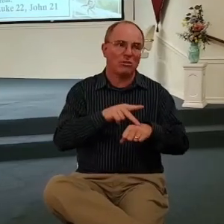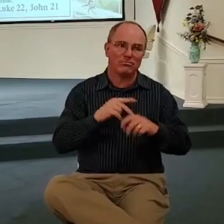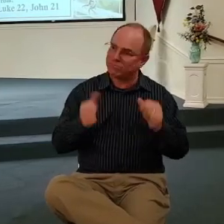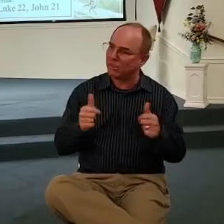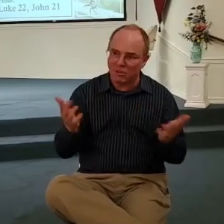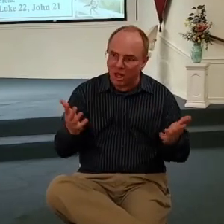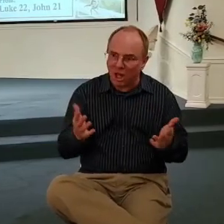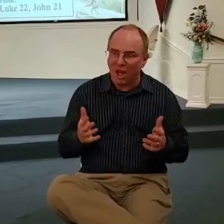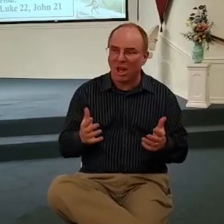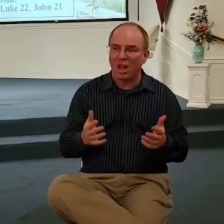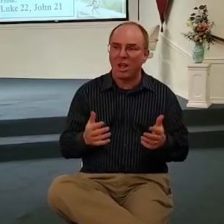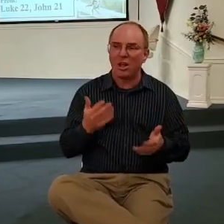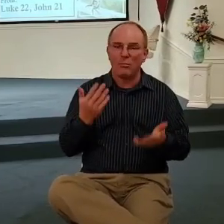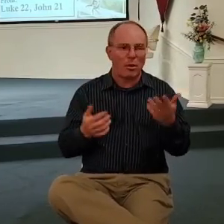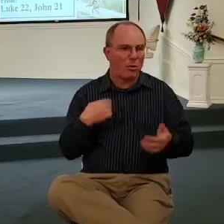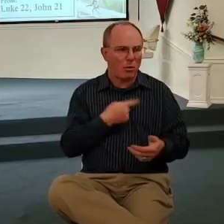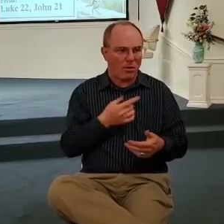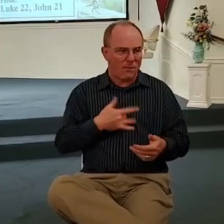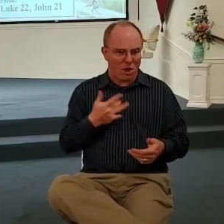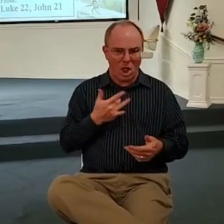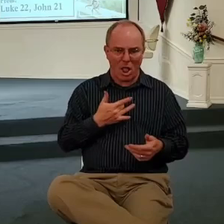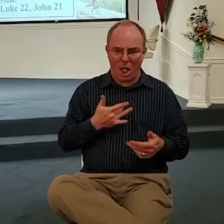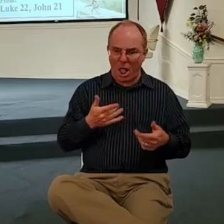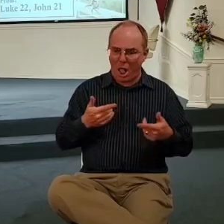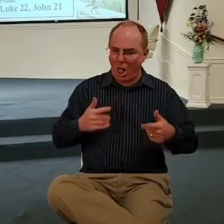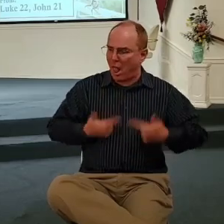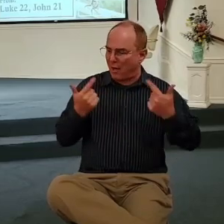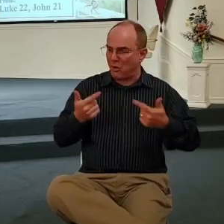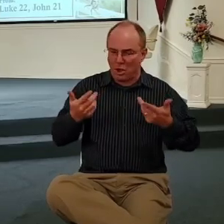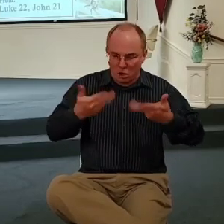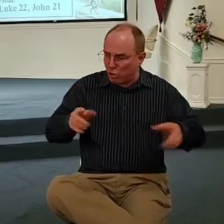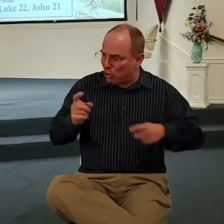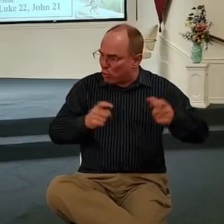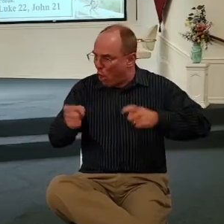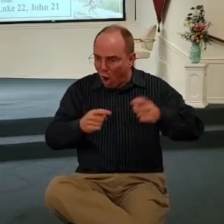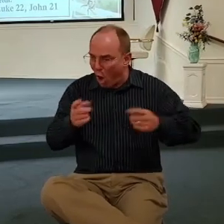feel like life is losing control all around.